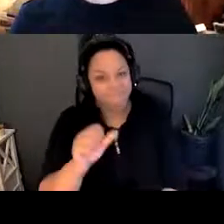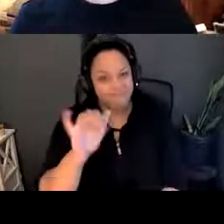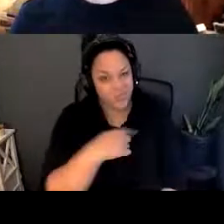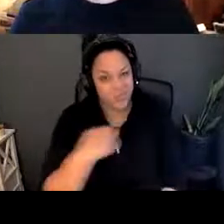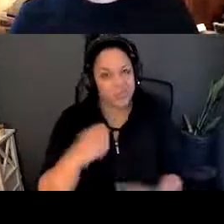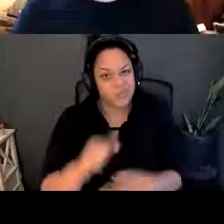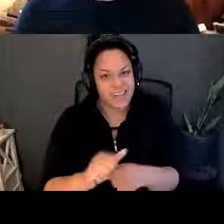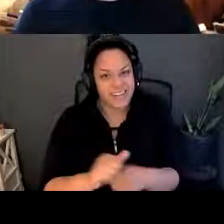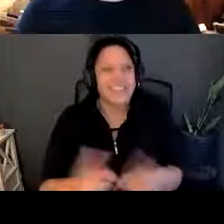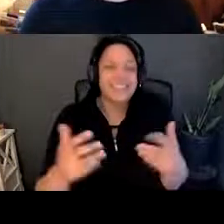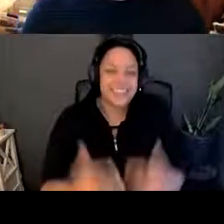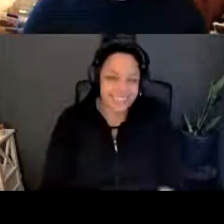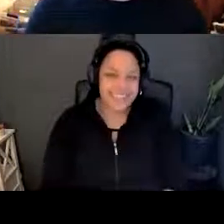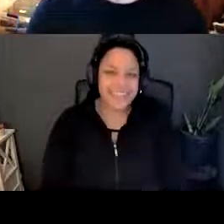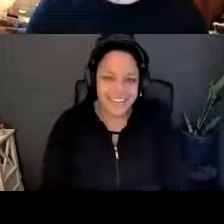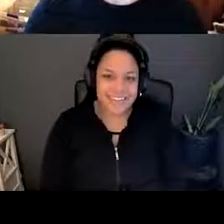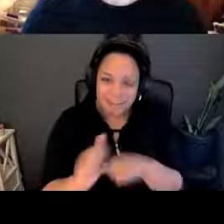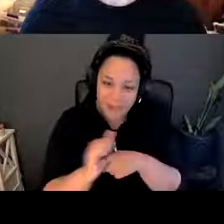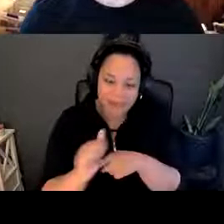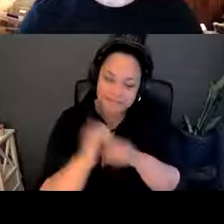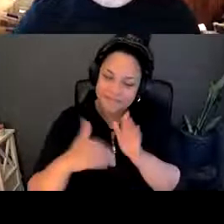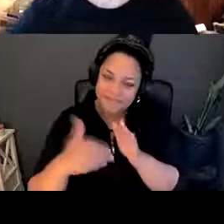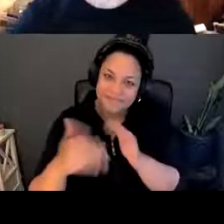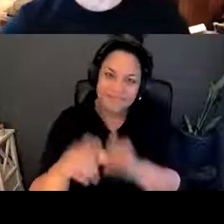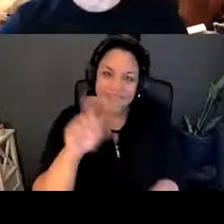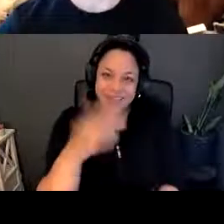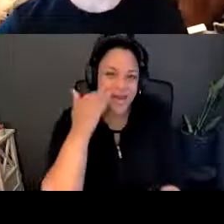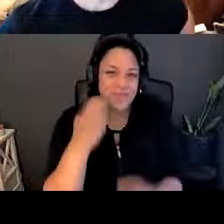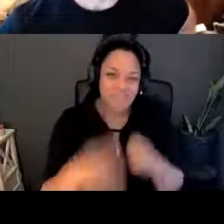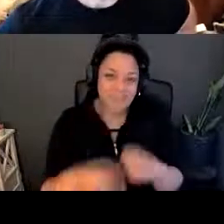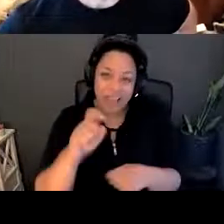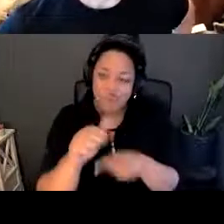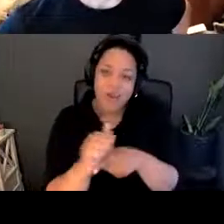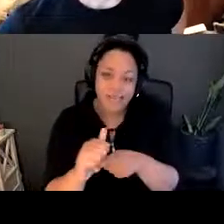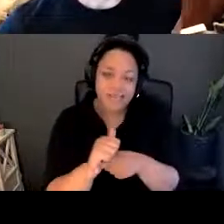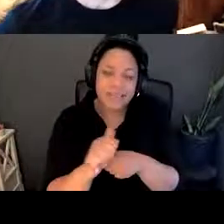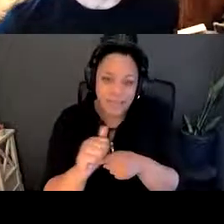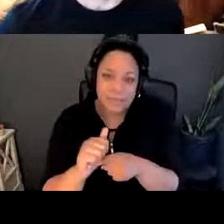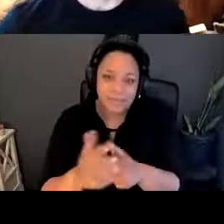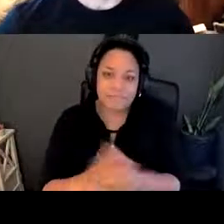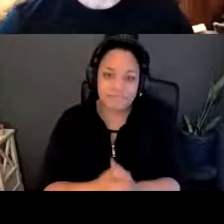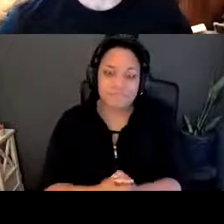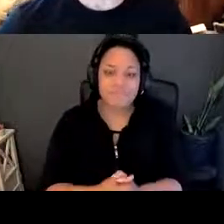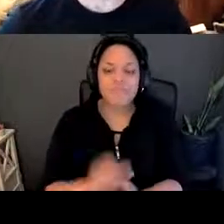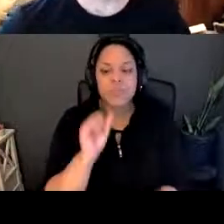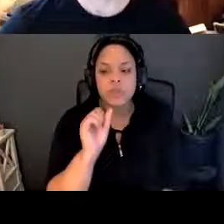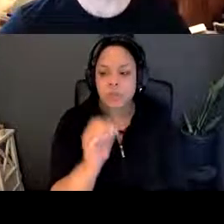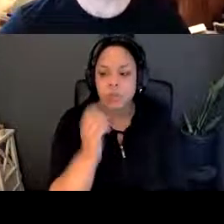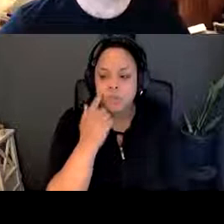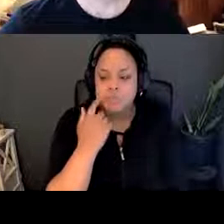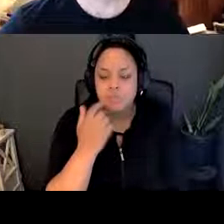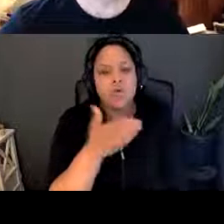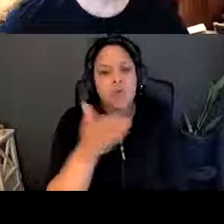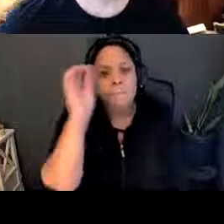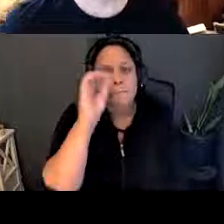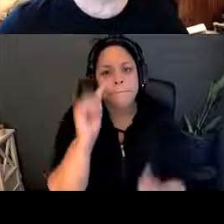practice, right? I mean, that's why we practice. So what are your thoughts on